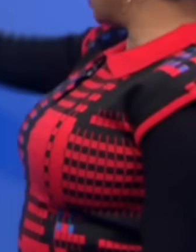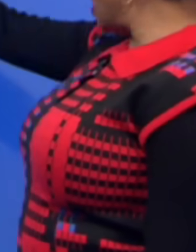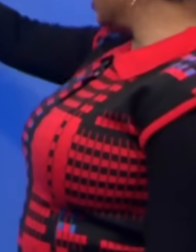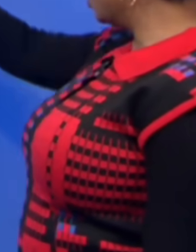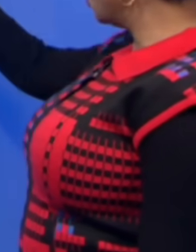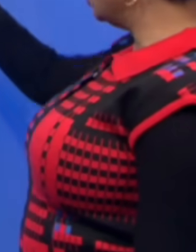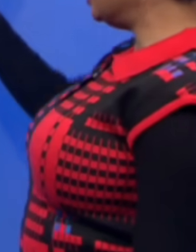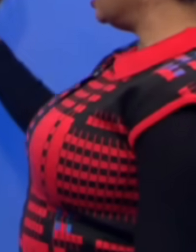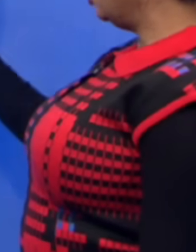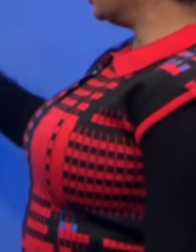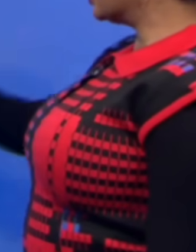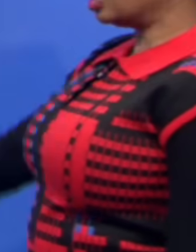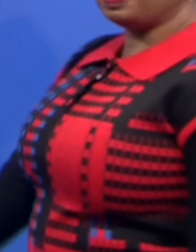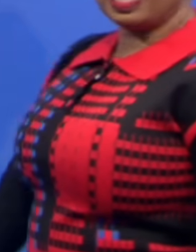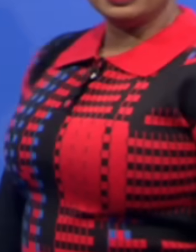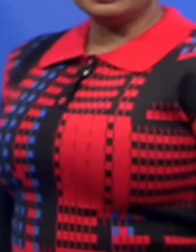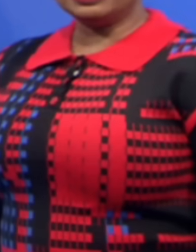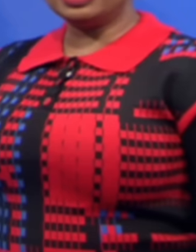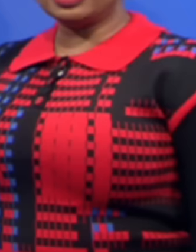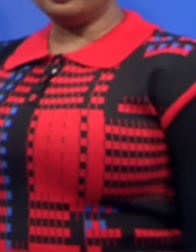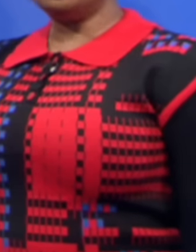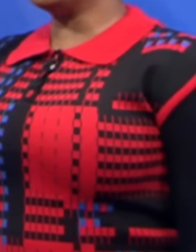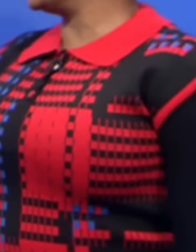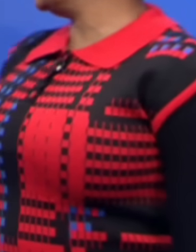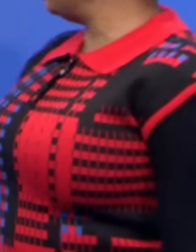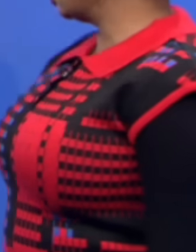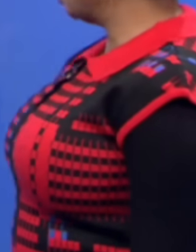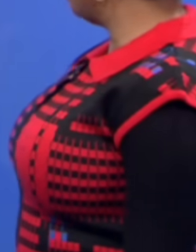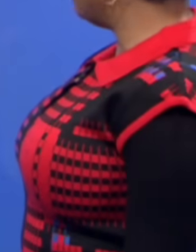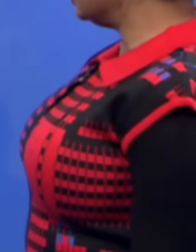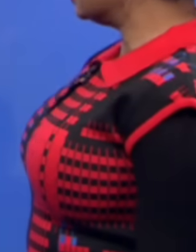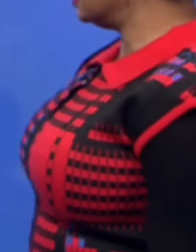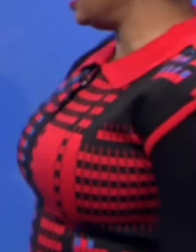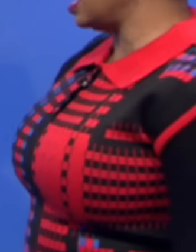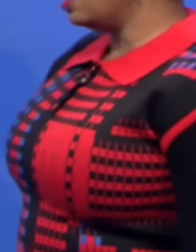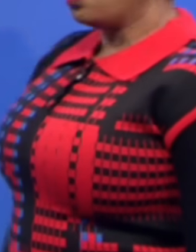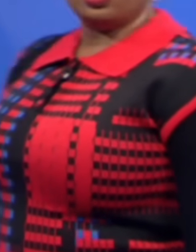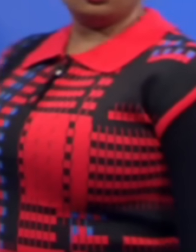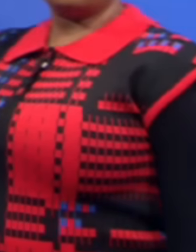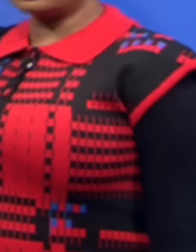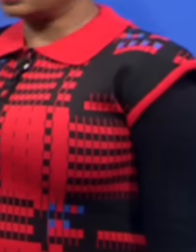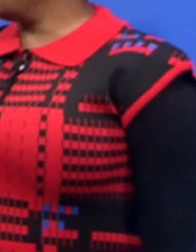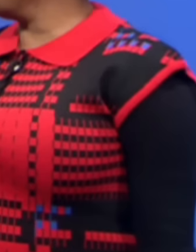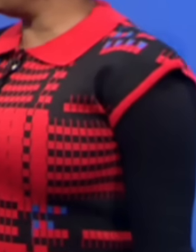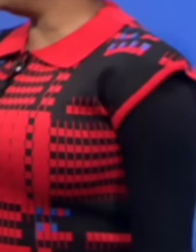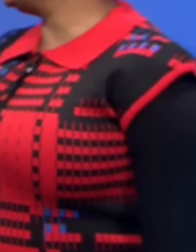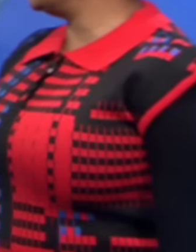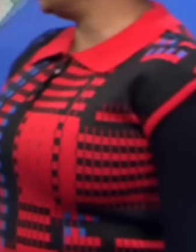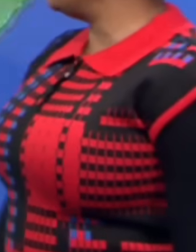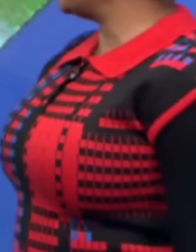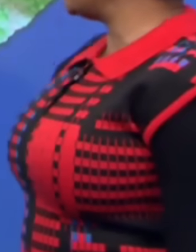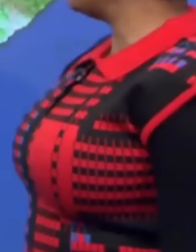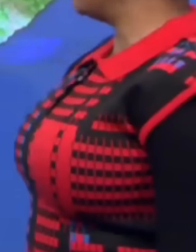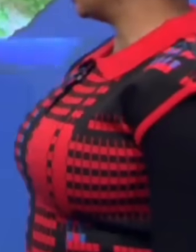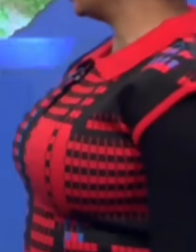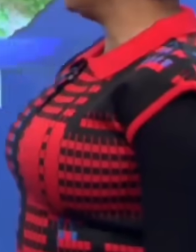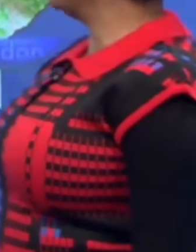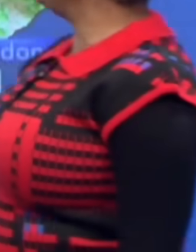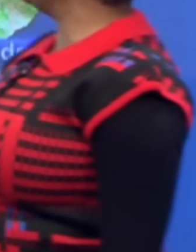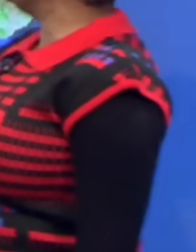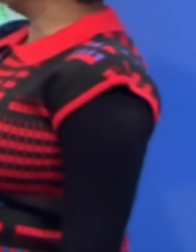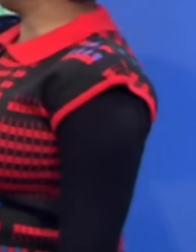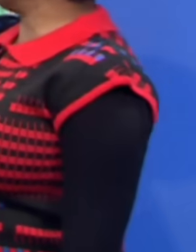province Vryheid Ulundi le yona Richards Bay letšatši le tlabe le tšwile ka tše 26 wena o leng Kokstad go tla bo go ntše go na le moya e fokang